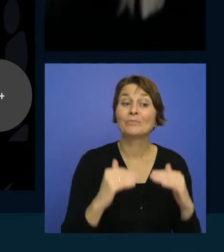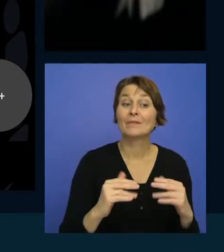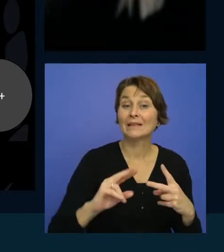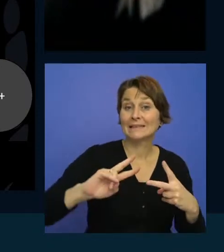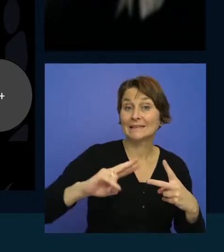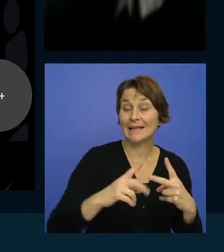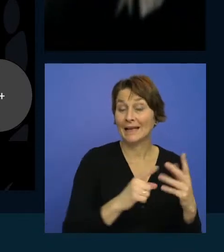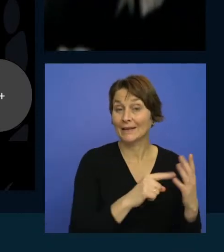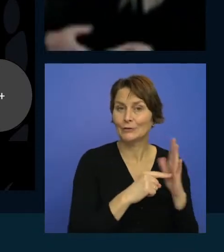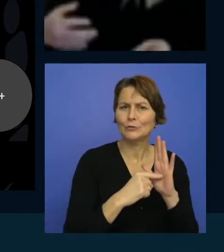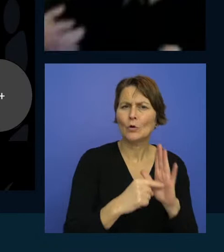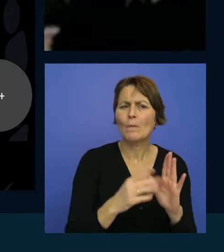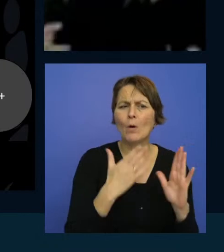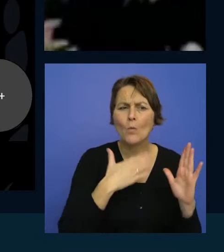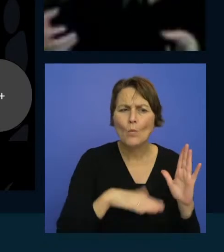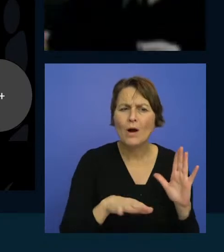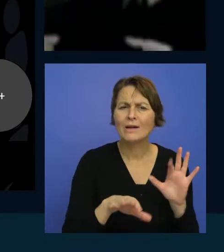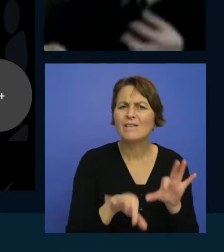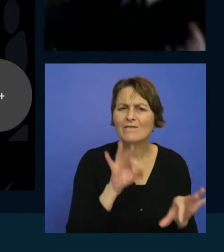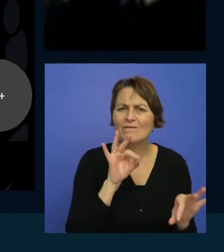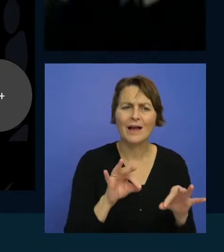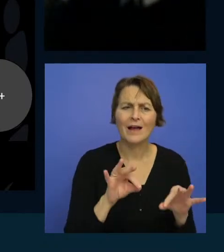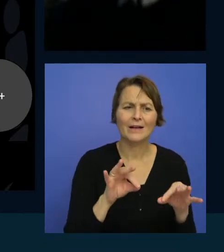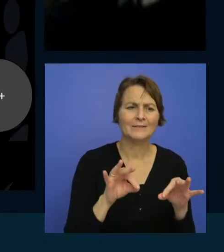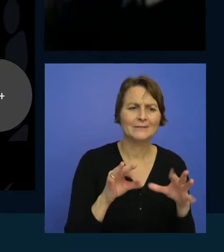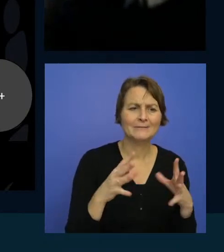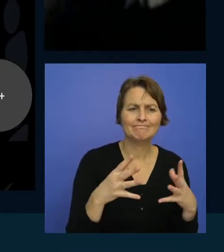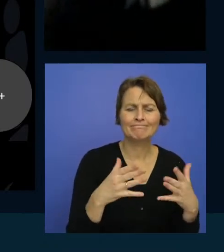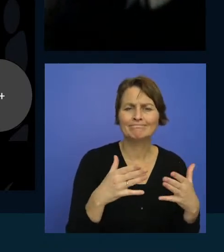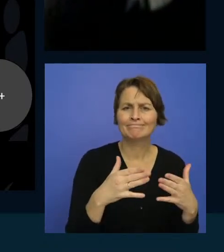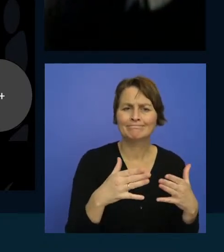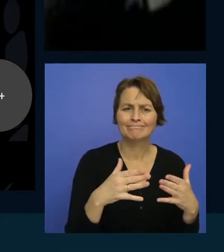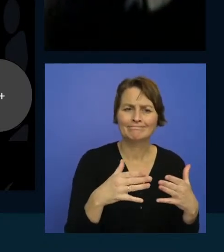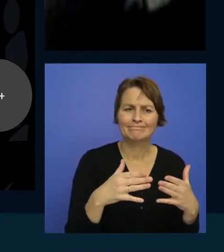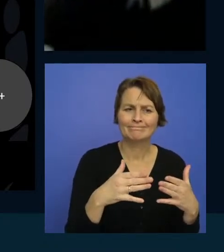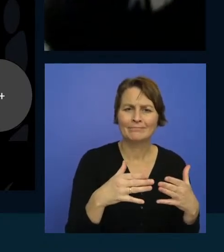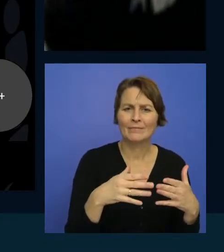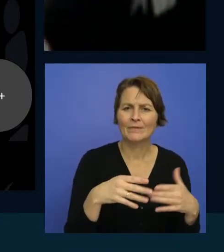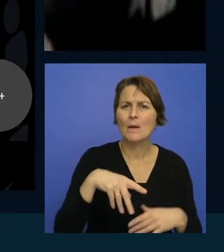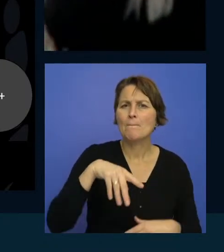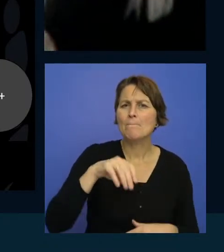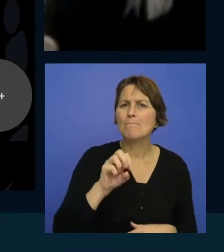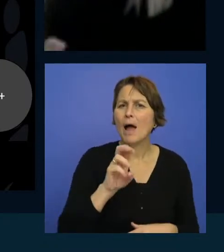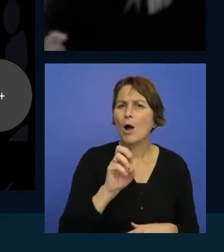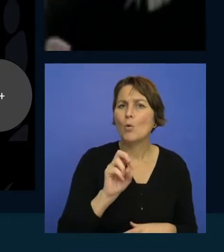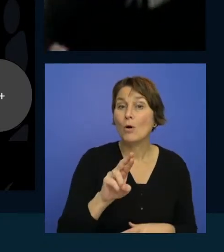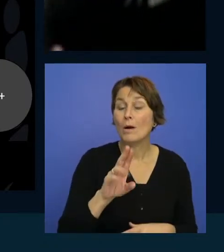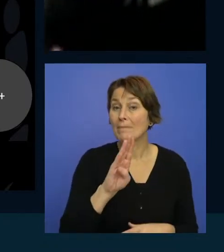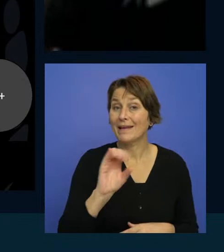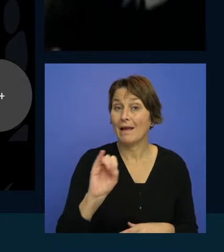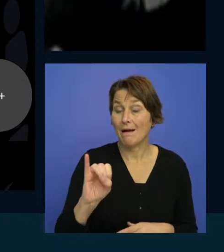BI content. So you can actually name Power BI just if it was a colleague